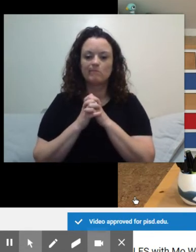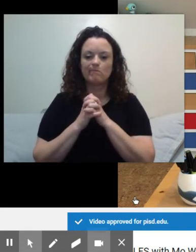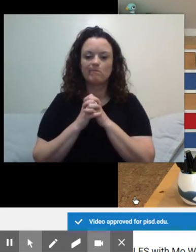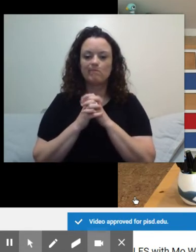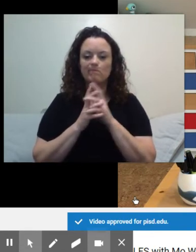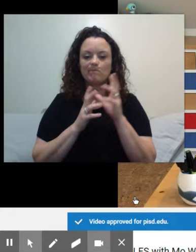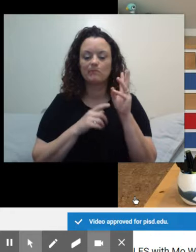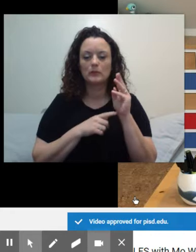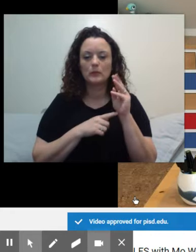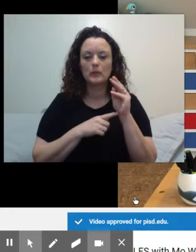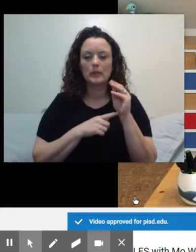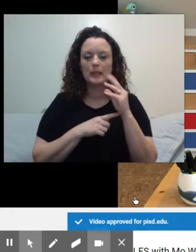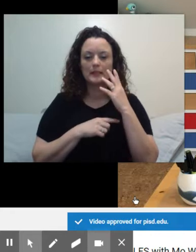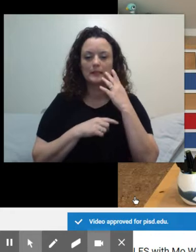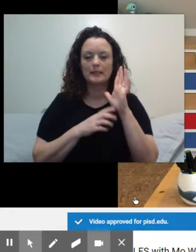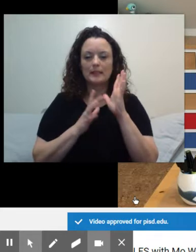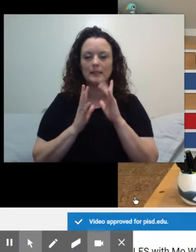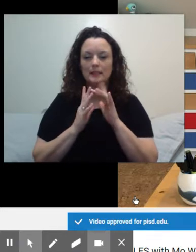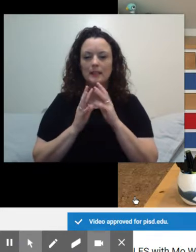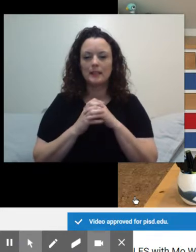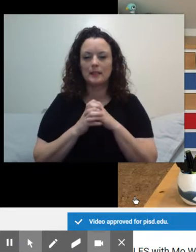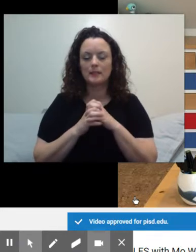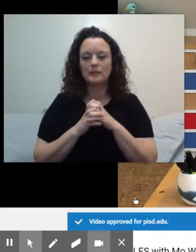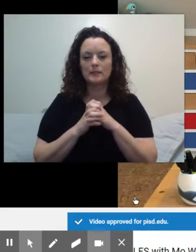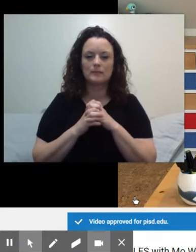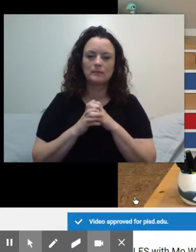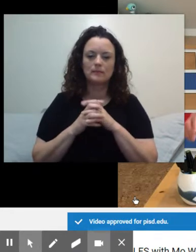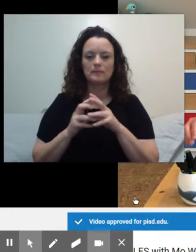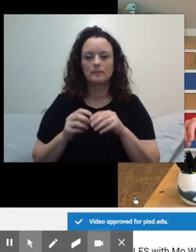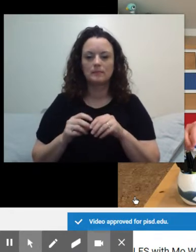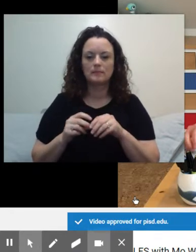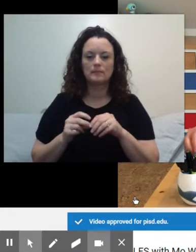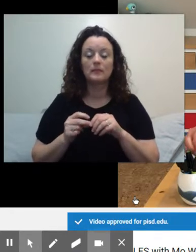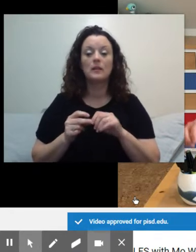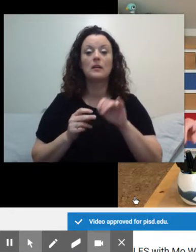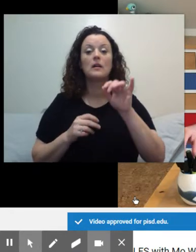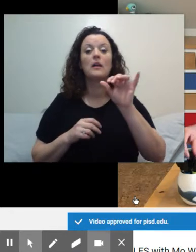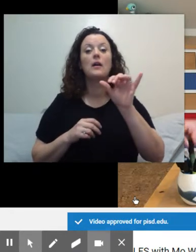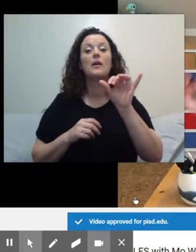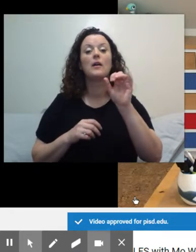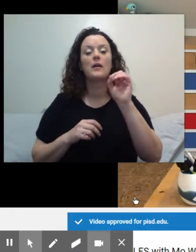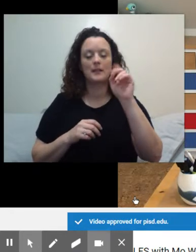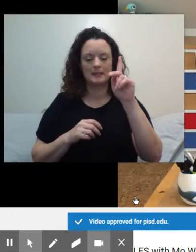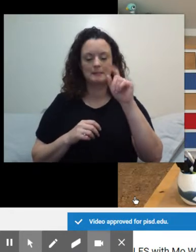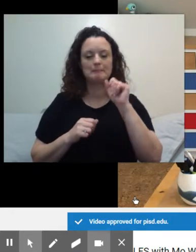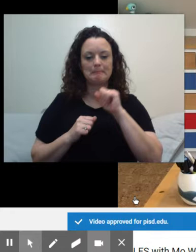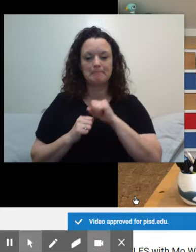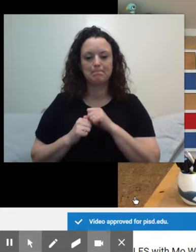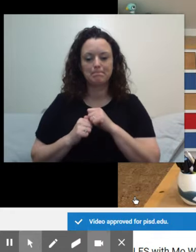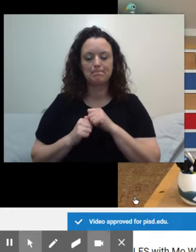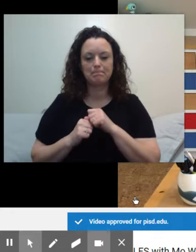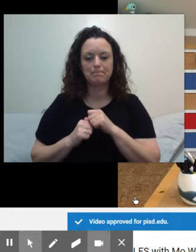Wow, I'm not able to see much today. Oh, here we go. Maybe